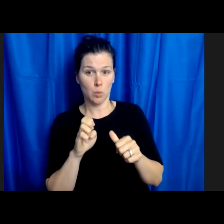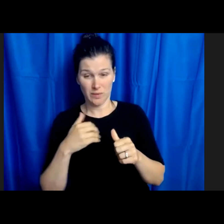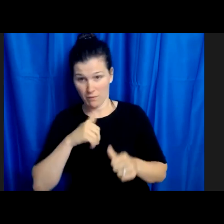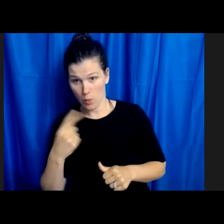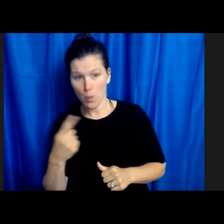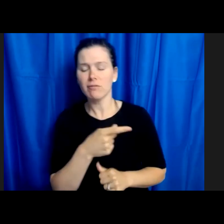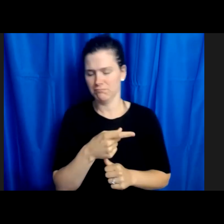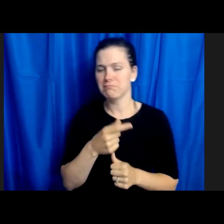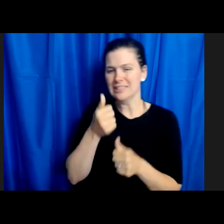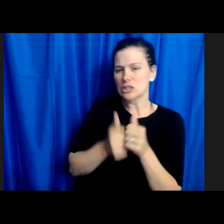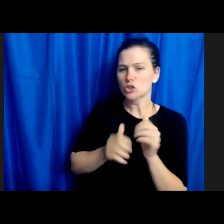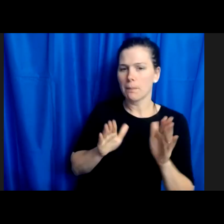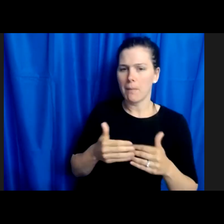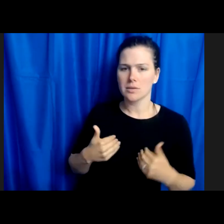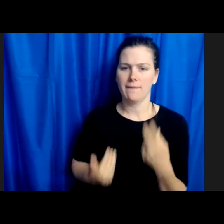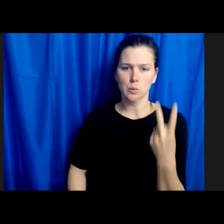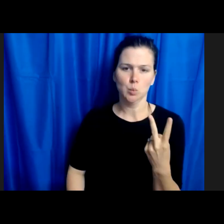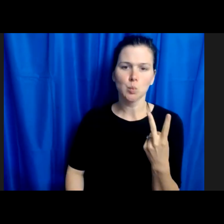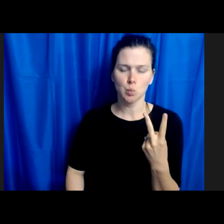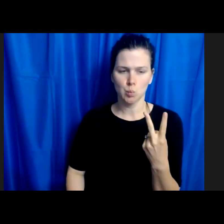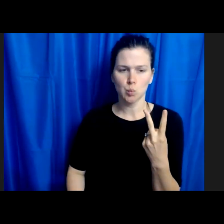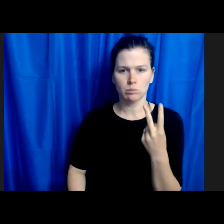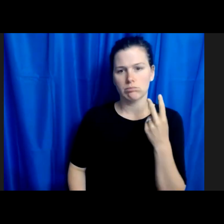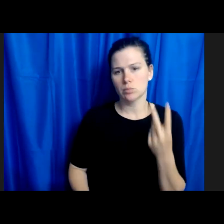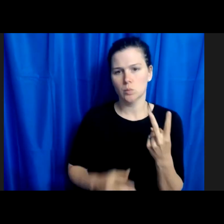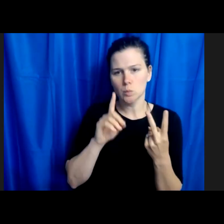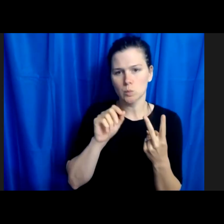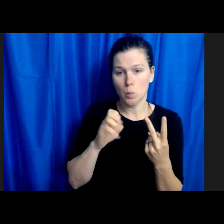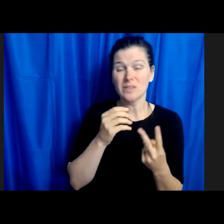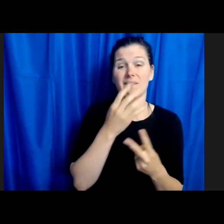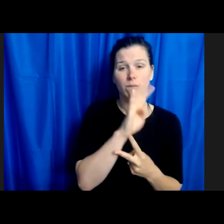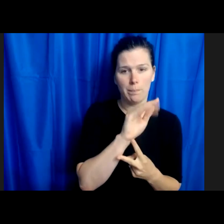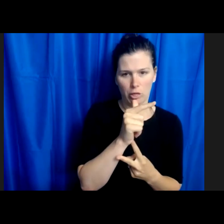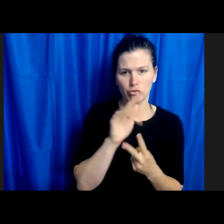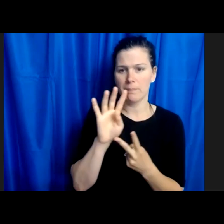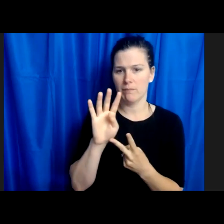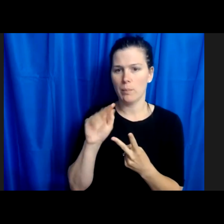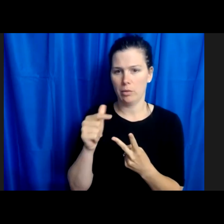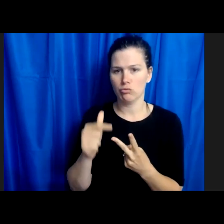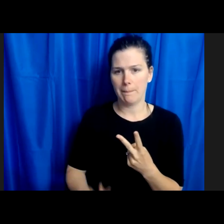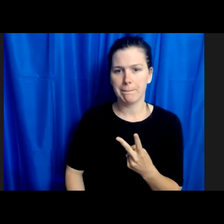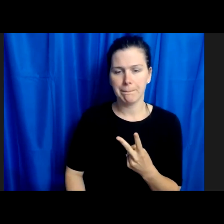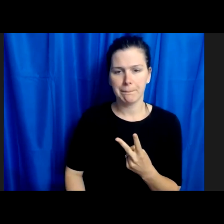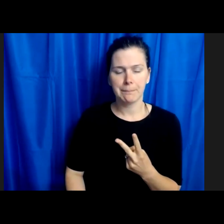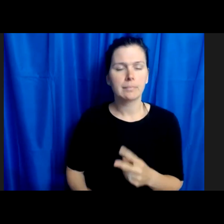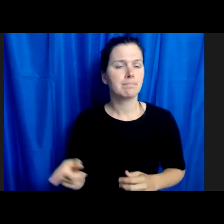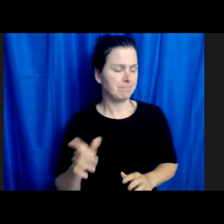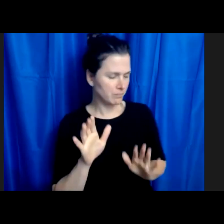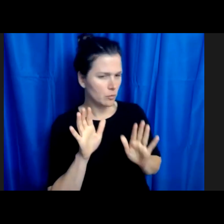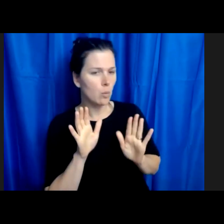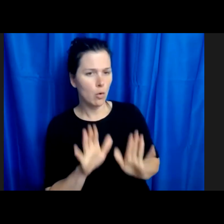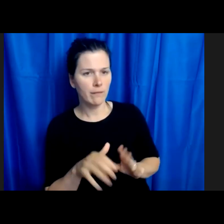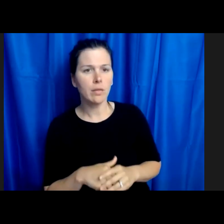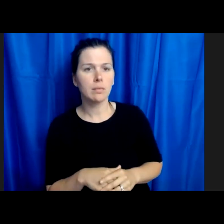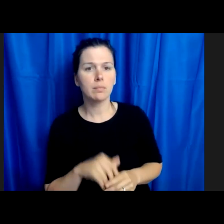box comes with two Okay. doses, and each dose is 4 milligrams. Wonderful. And I do want to put in